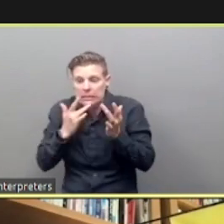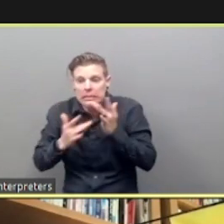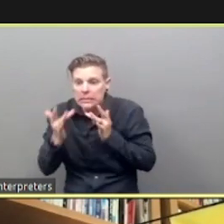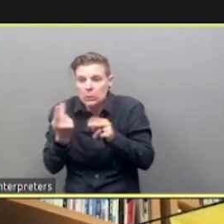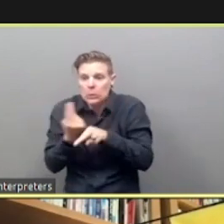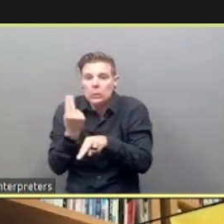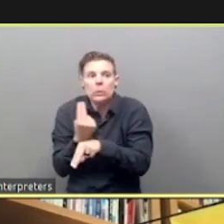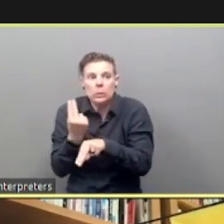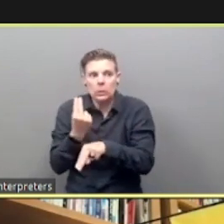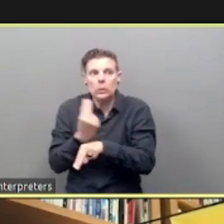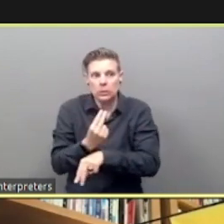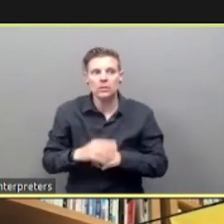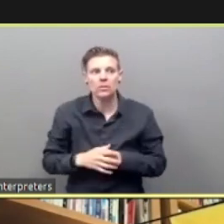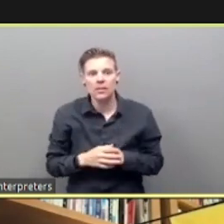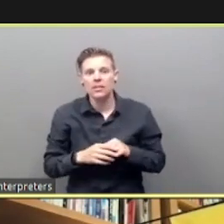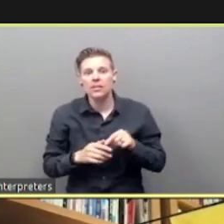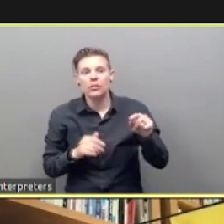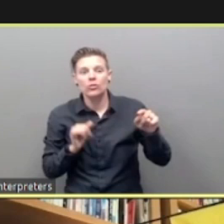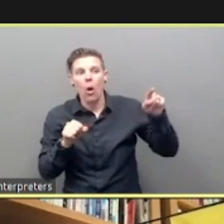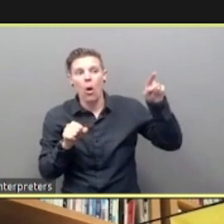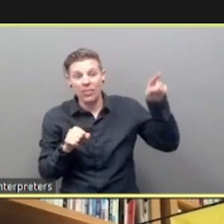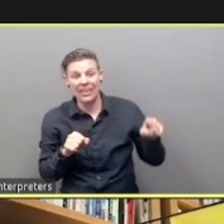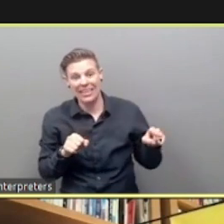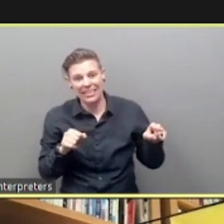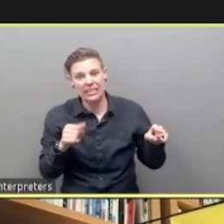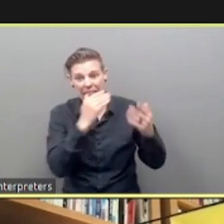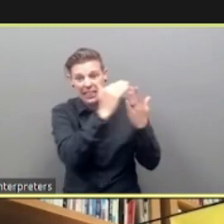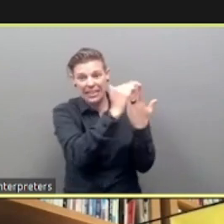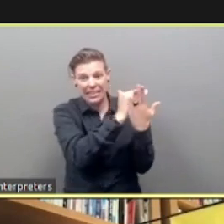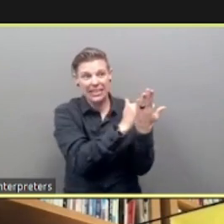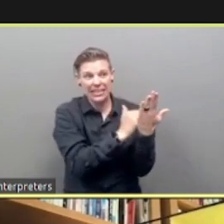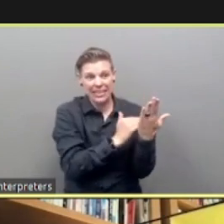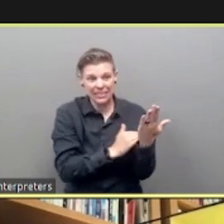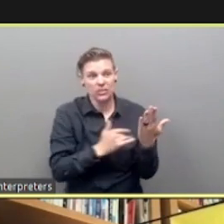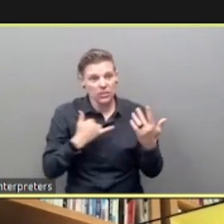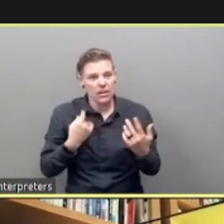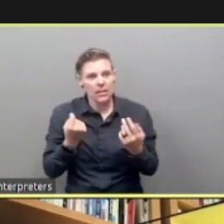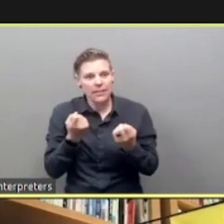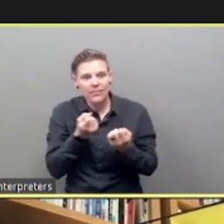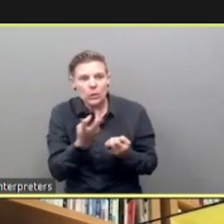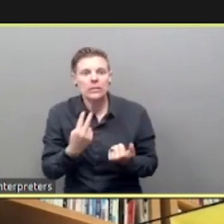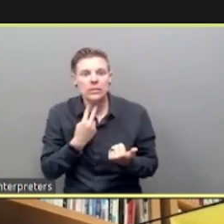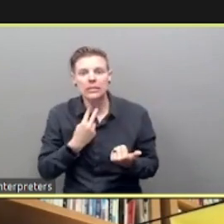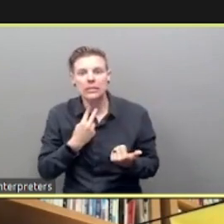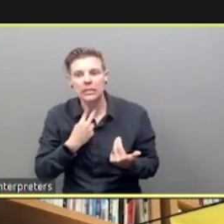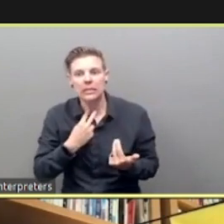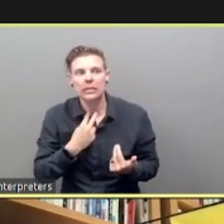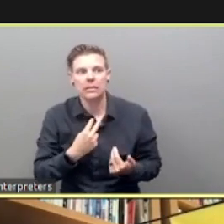these things, we're in a significant dilemma with our ability to